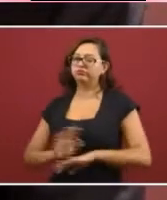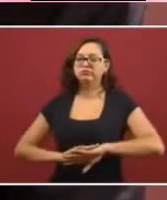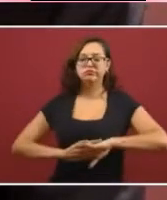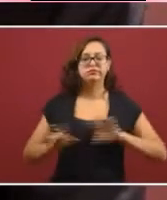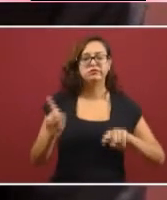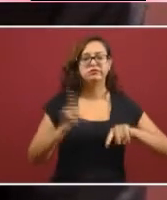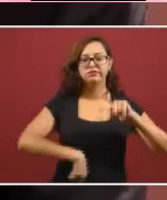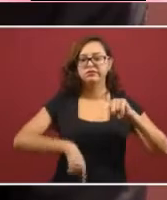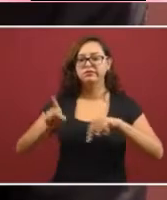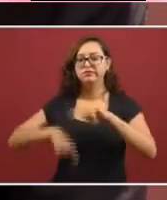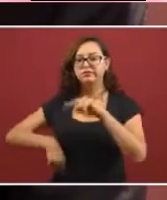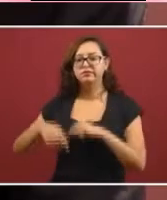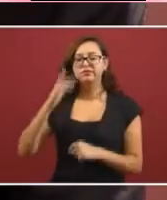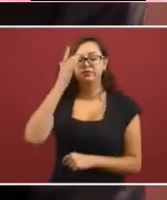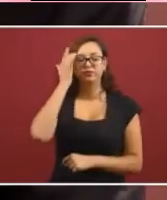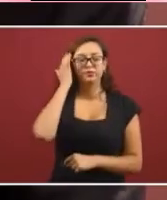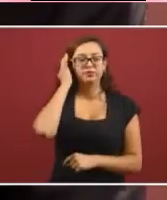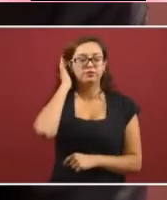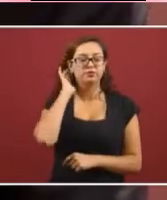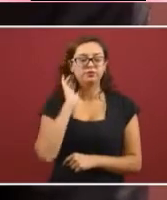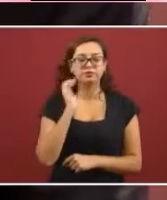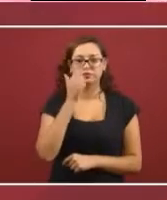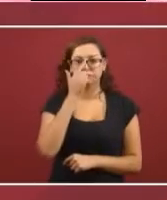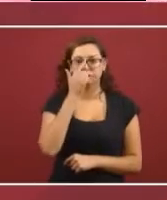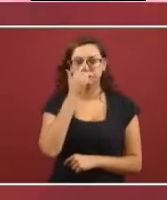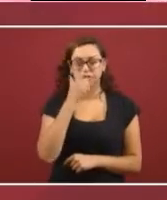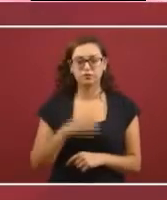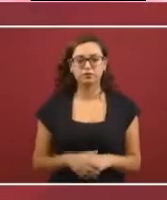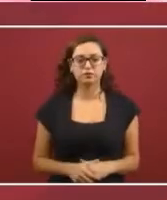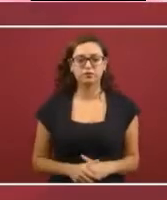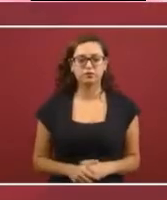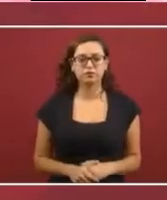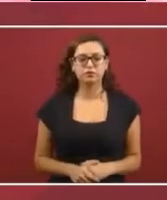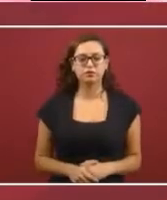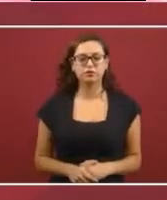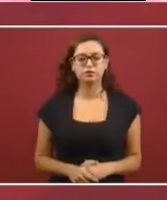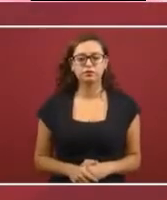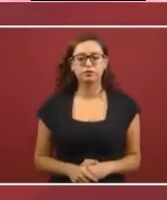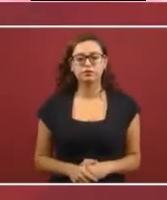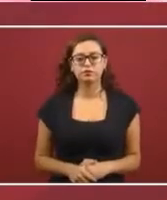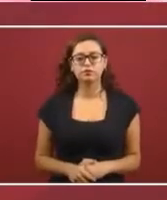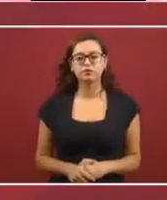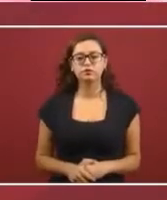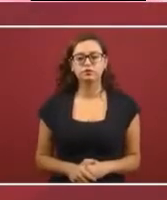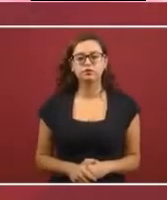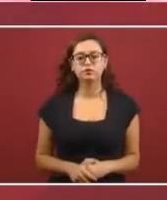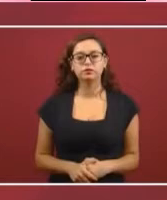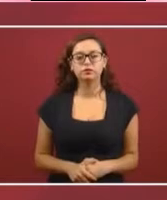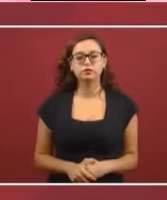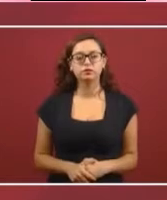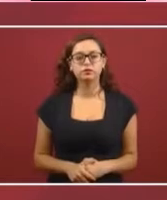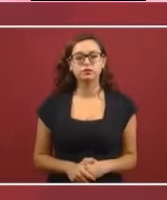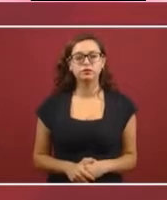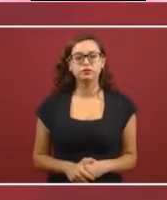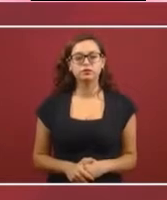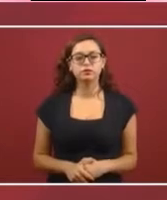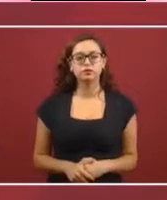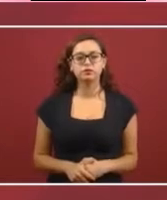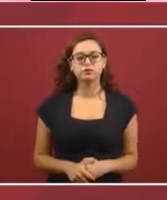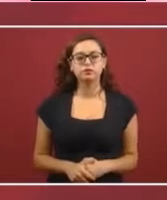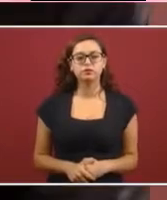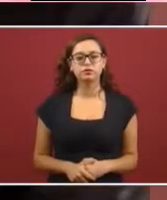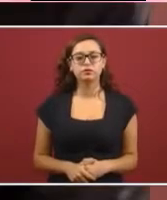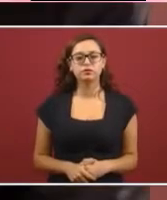activity, to remove them from the public service. The only thing we're thinking about is